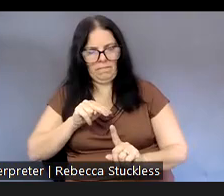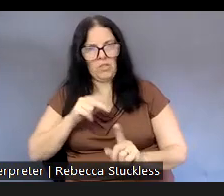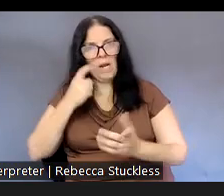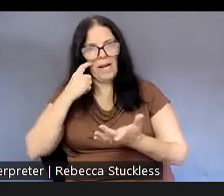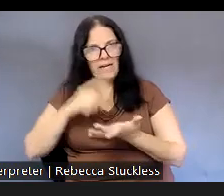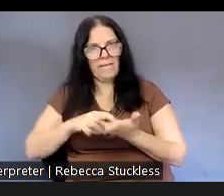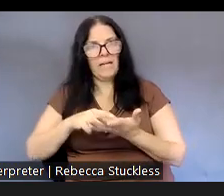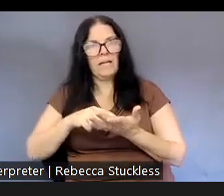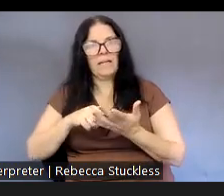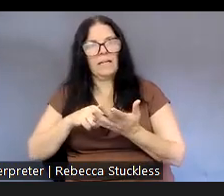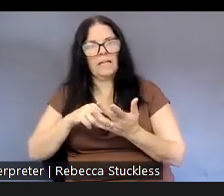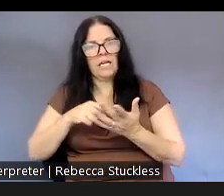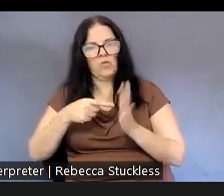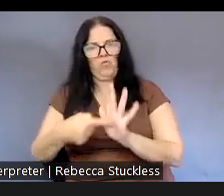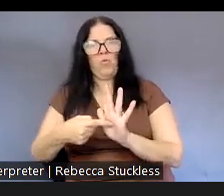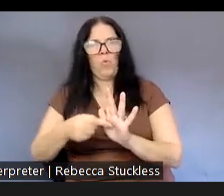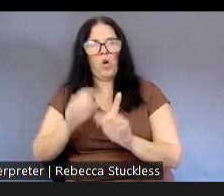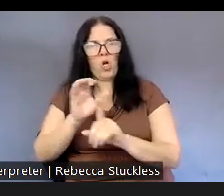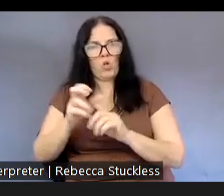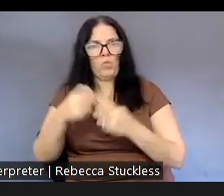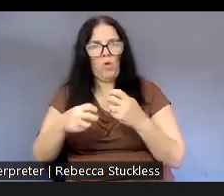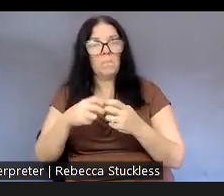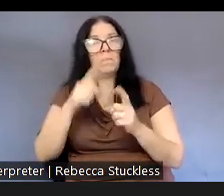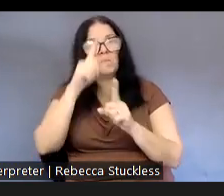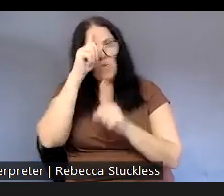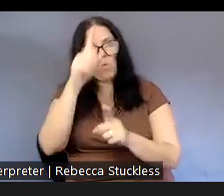social and cultural problems in order to bring about